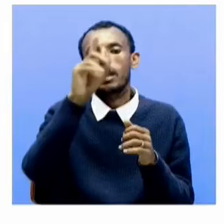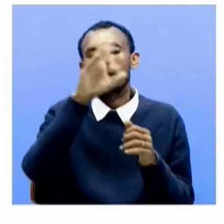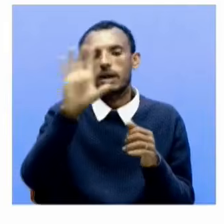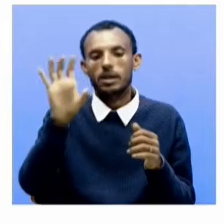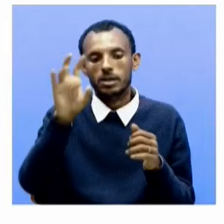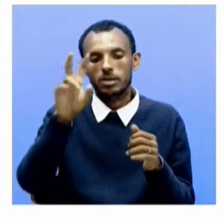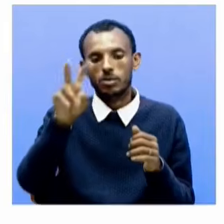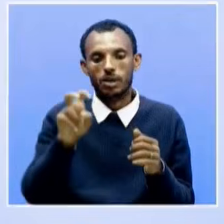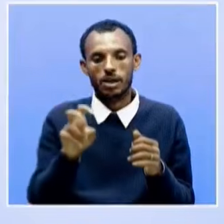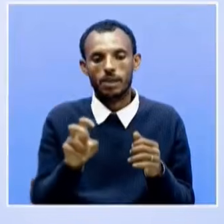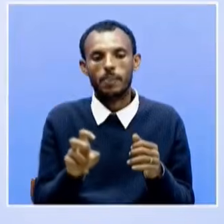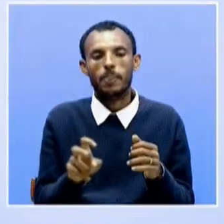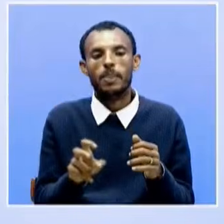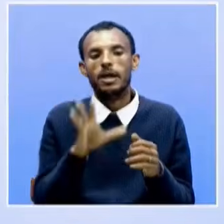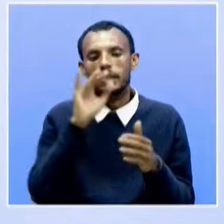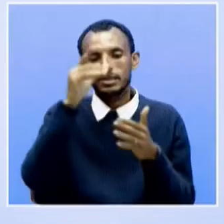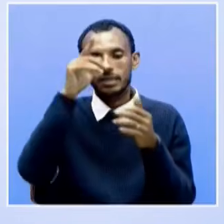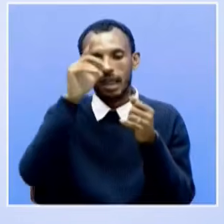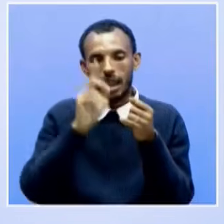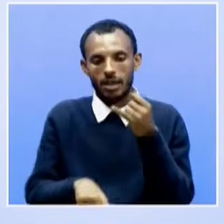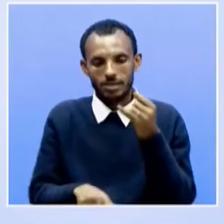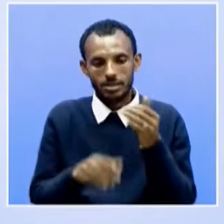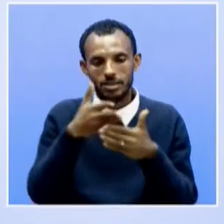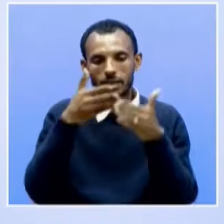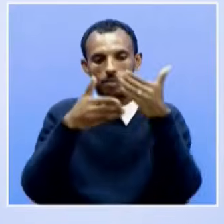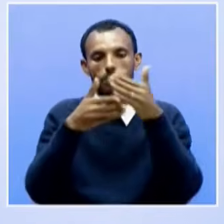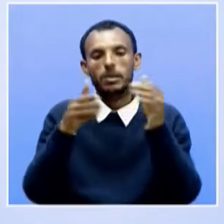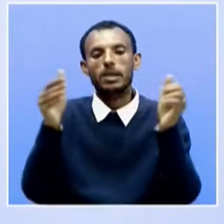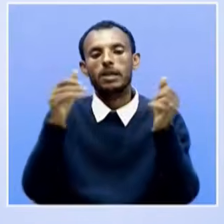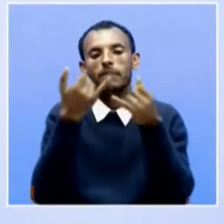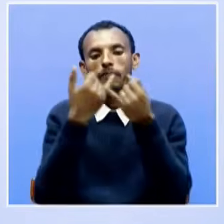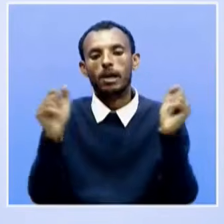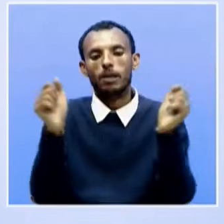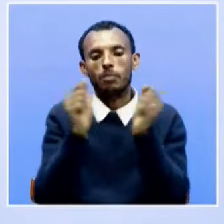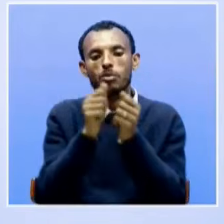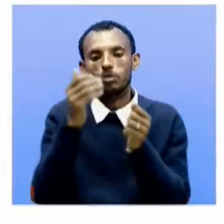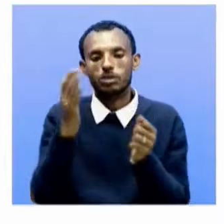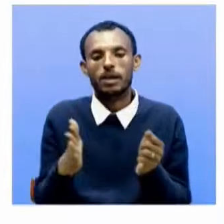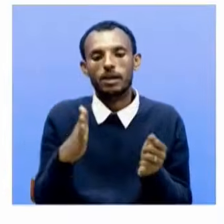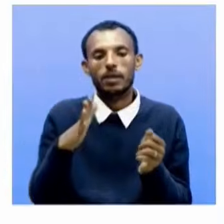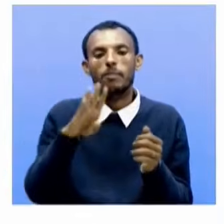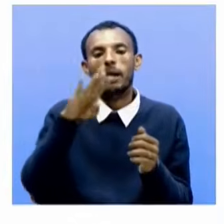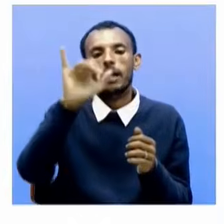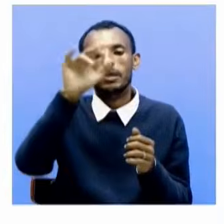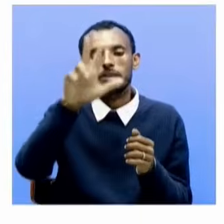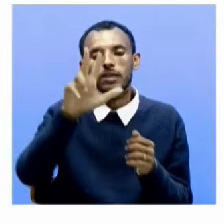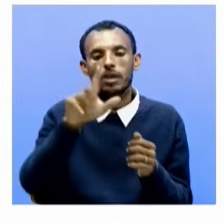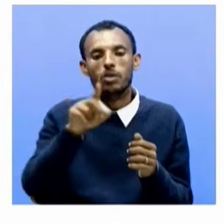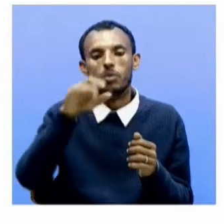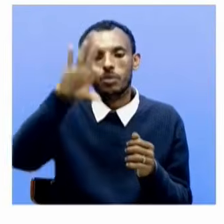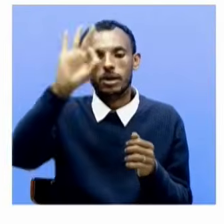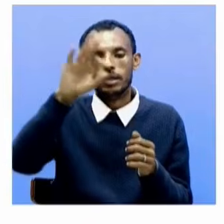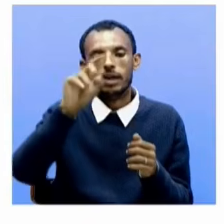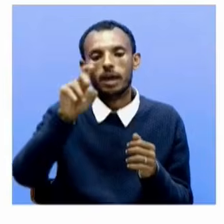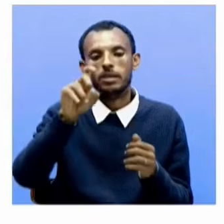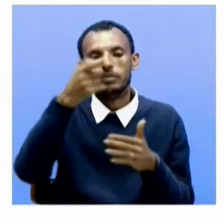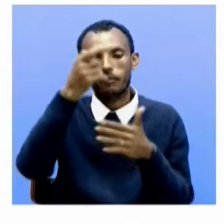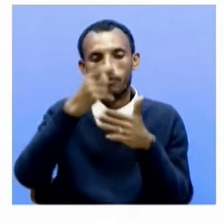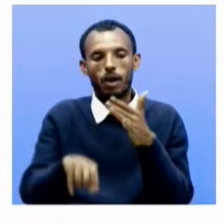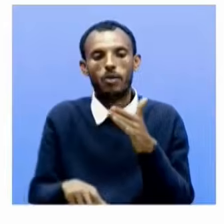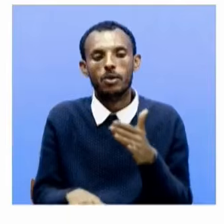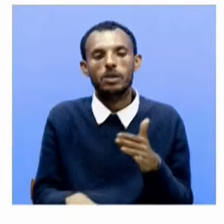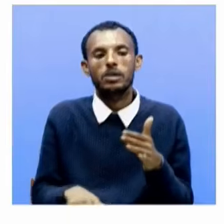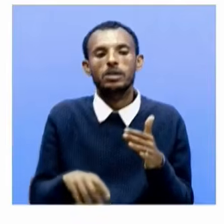120 degree. And the last step will be dividing both sides by 3. Then you will get x value.